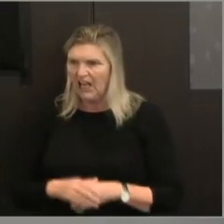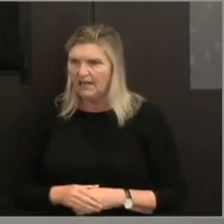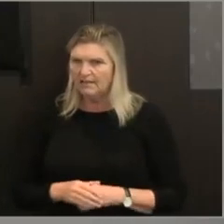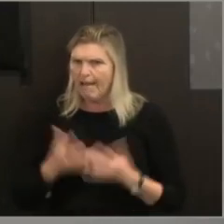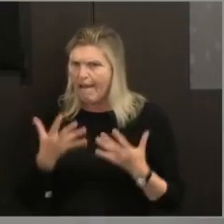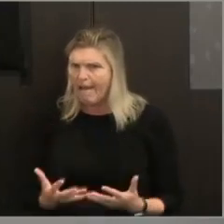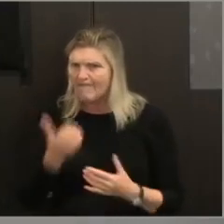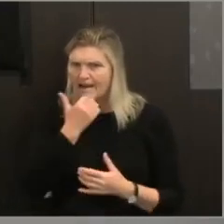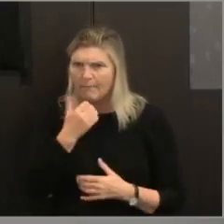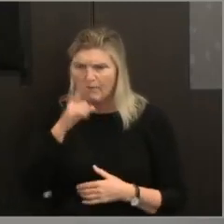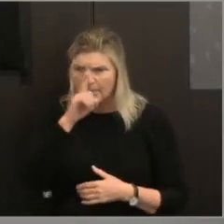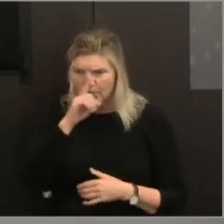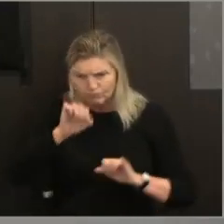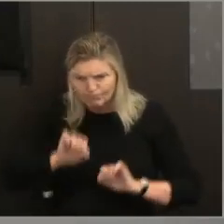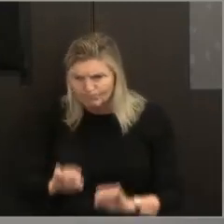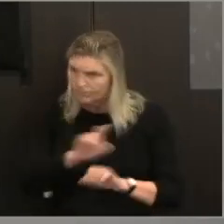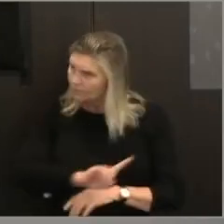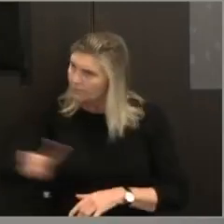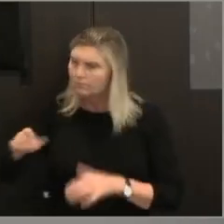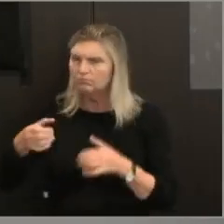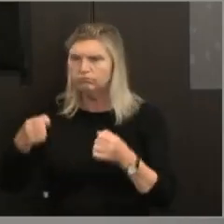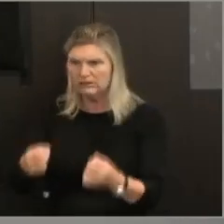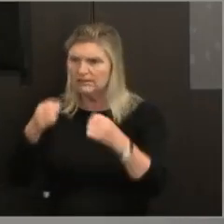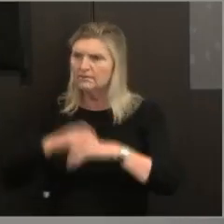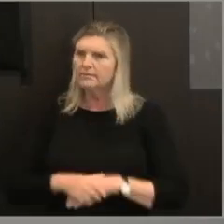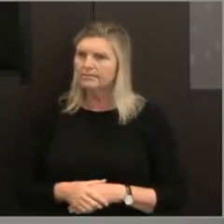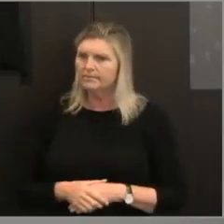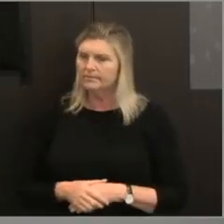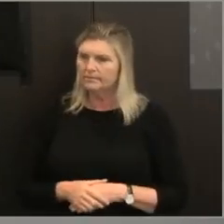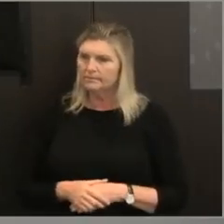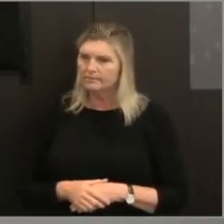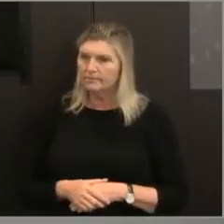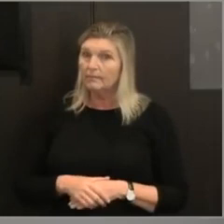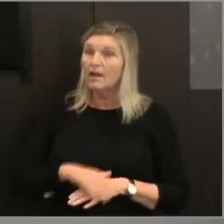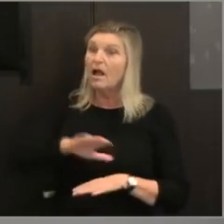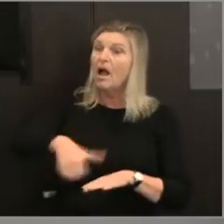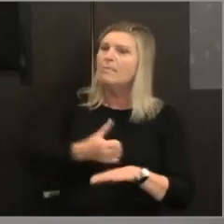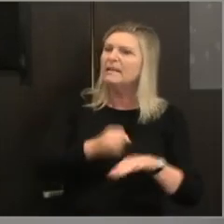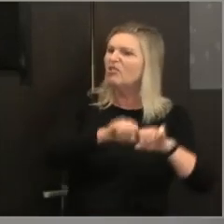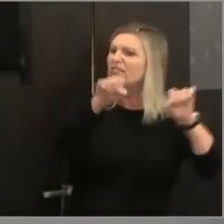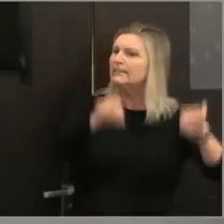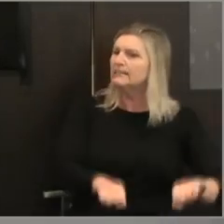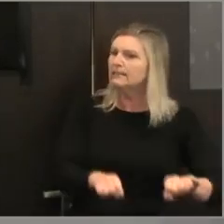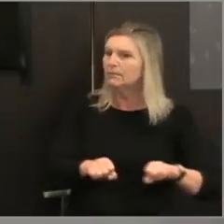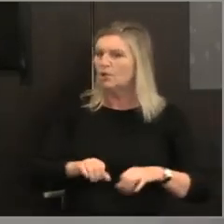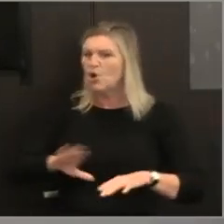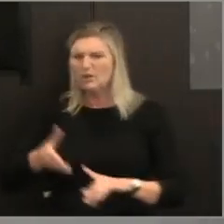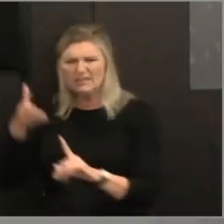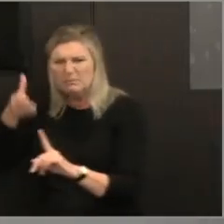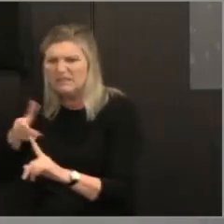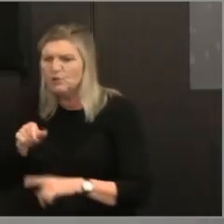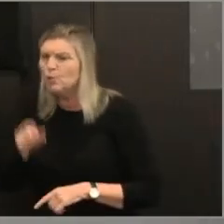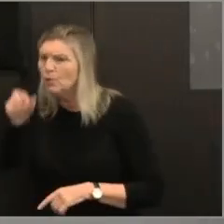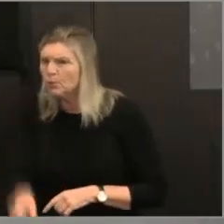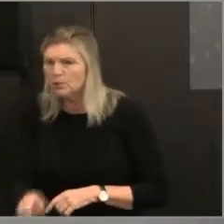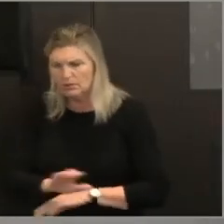Indigenous incarceration, which was system-based rather than offender-specific. It